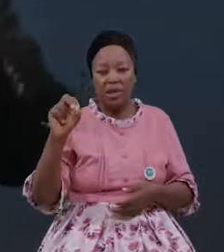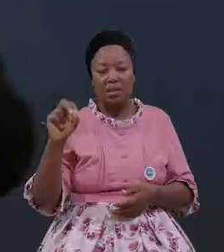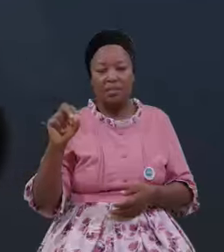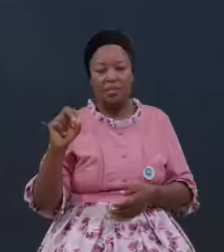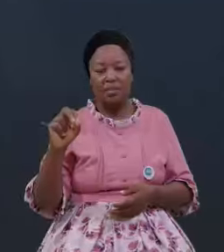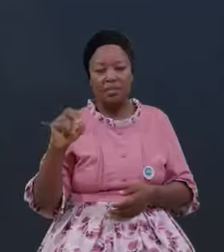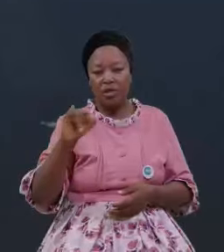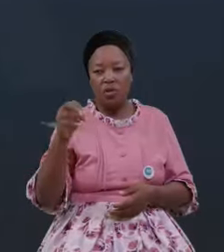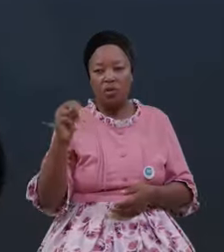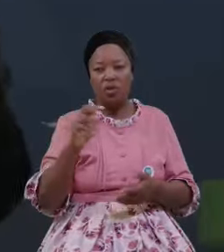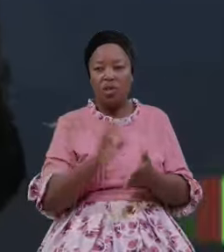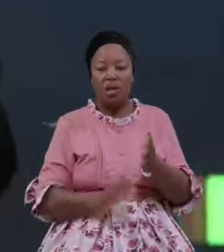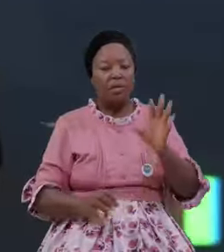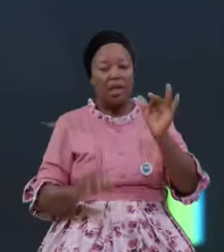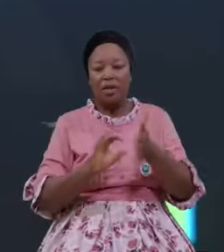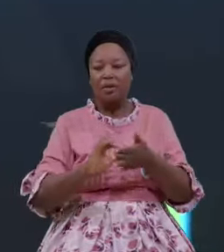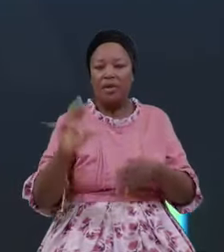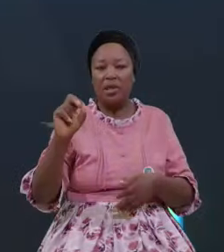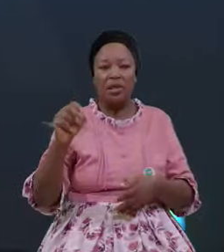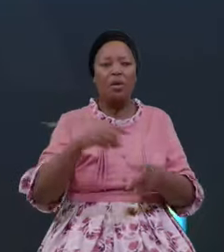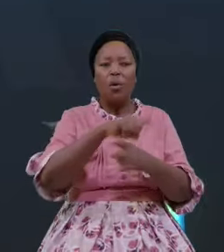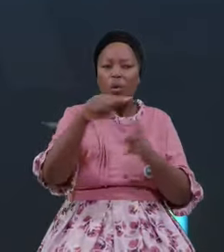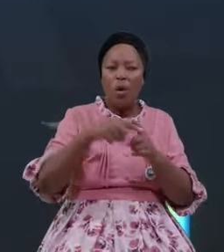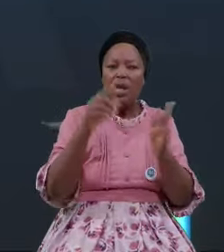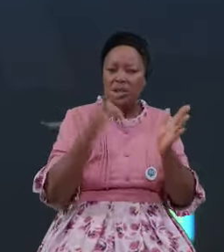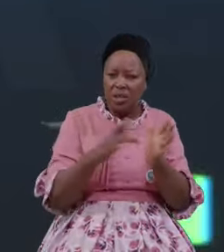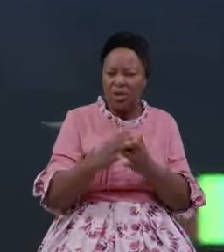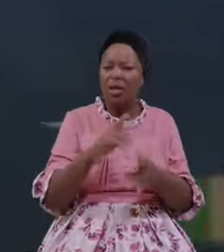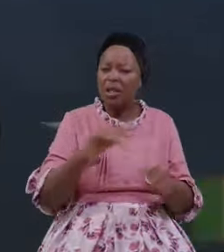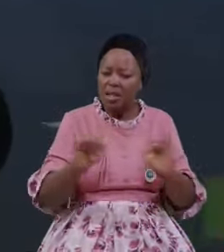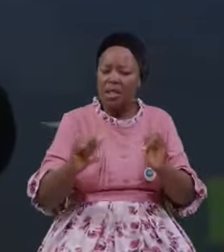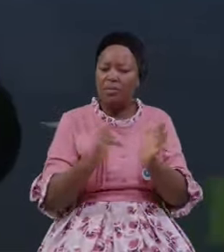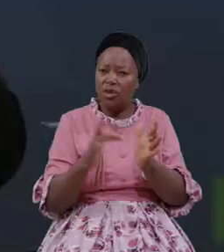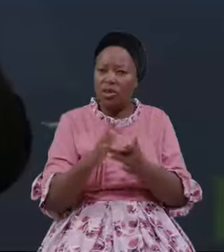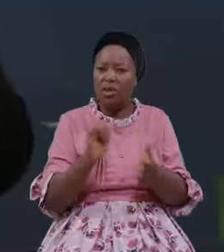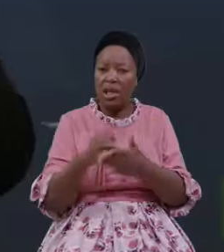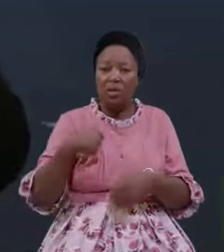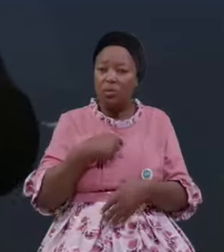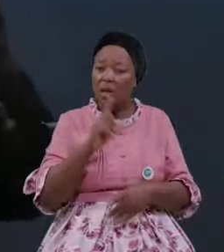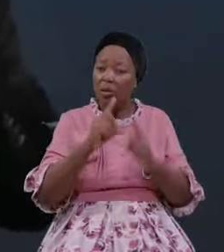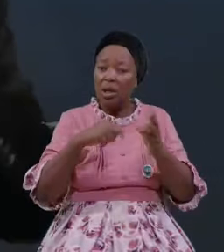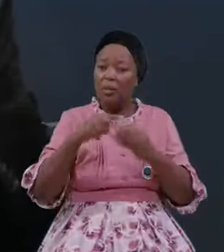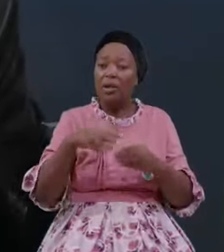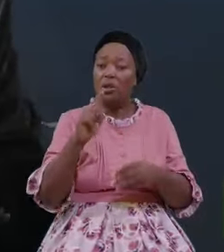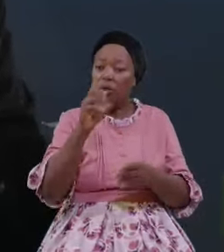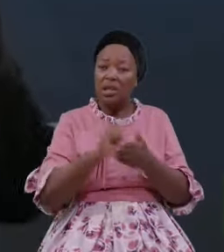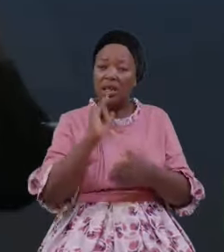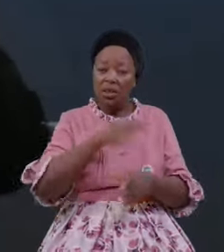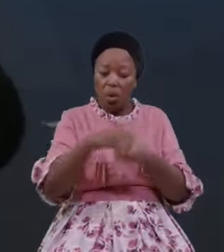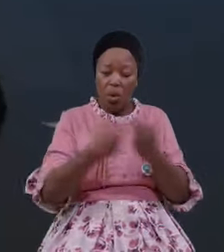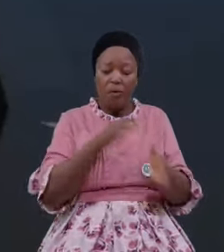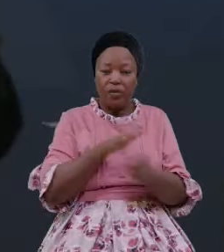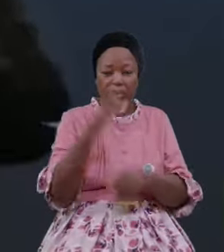When Jesus, this same Jesus we're talking about, the one that is all sufficient for you, for me, and